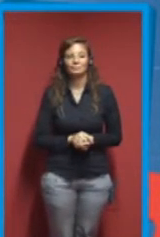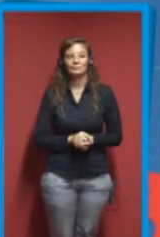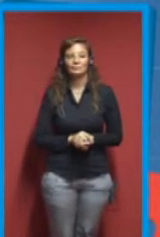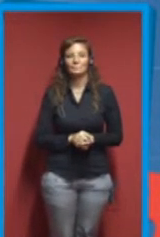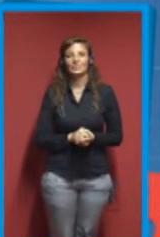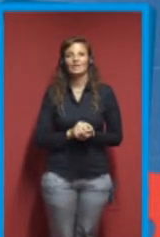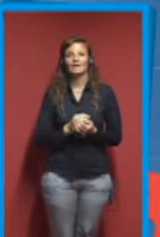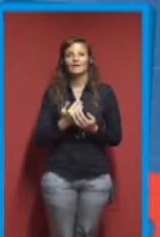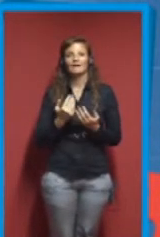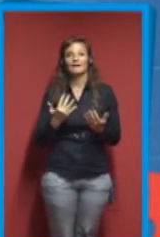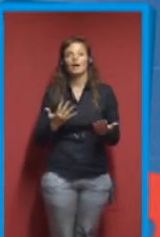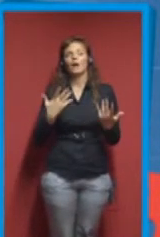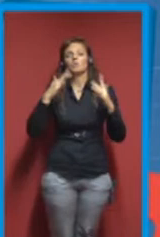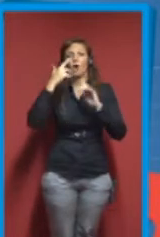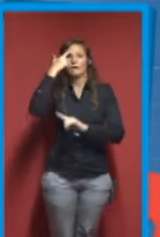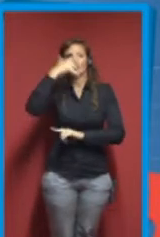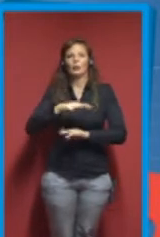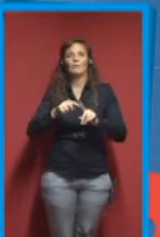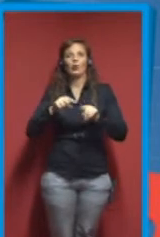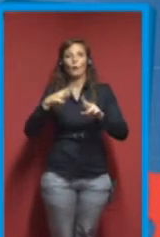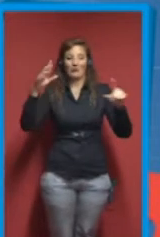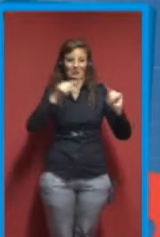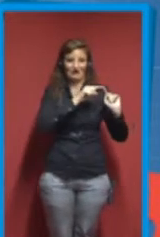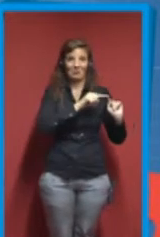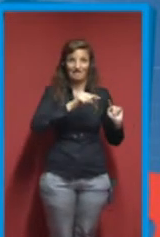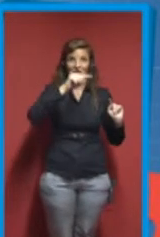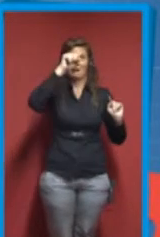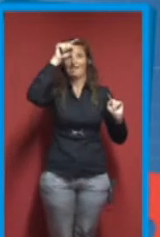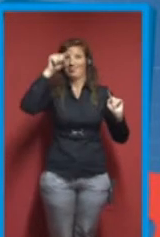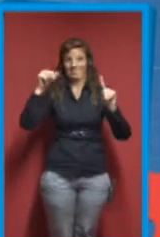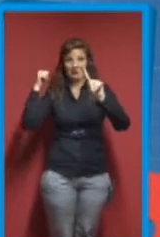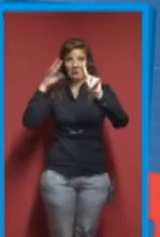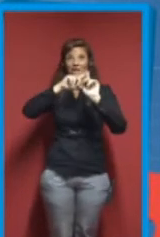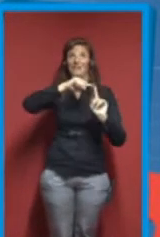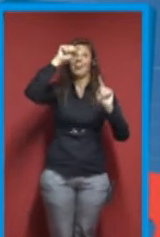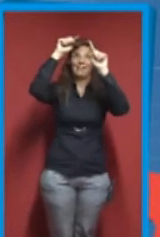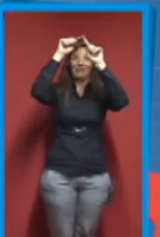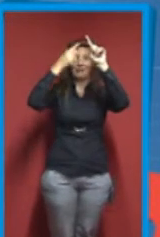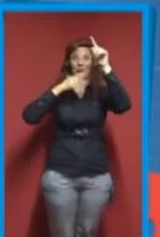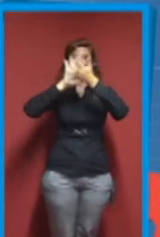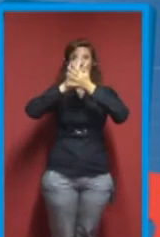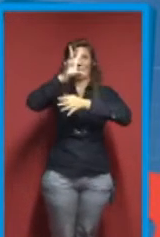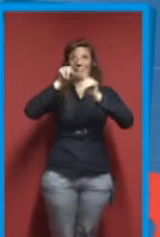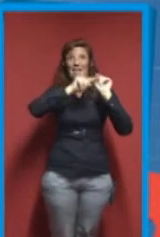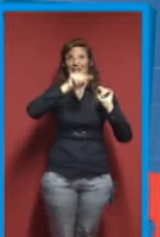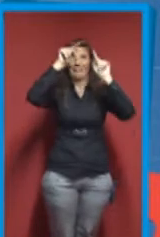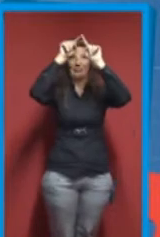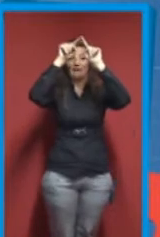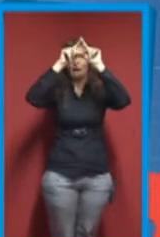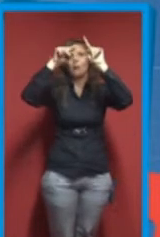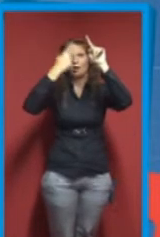cycle. The Gartner research put this out every year, and the technologies plopped along the line. The shape never